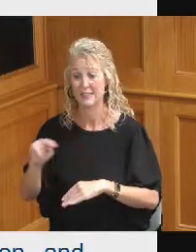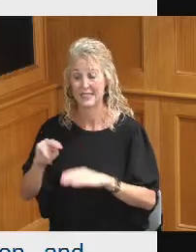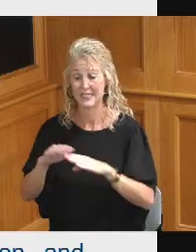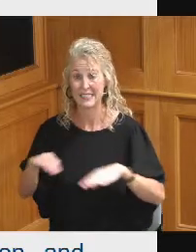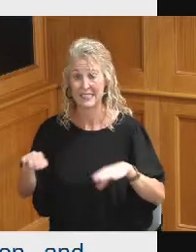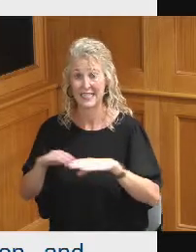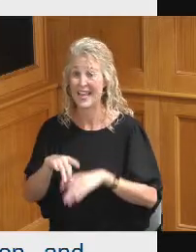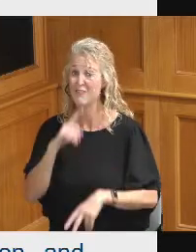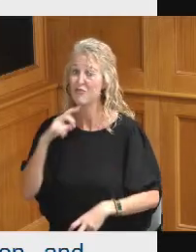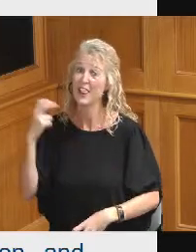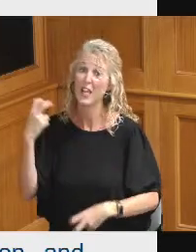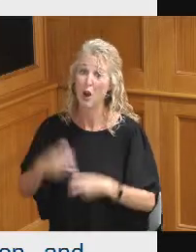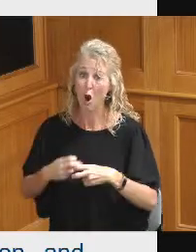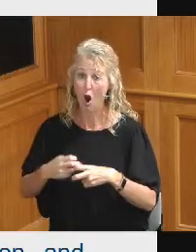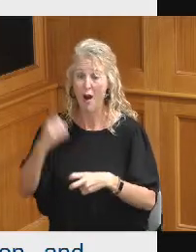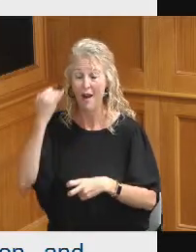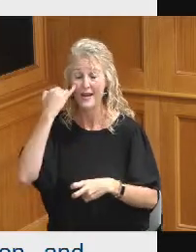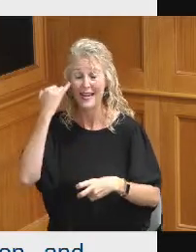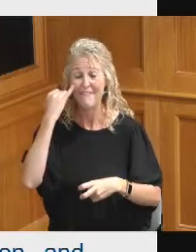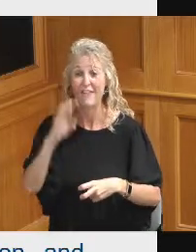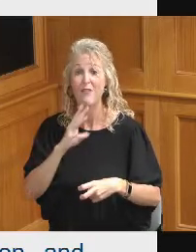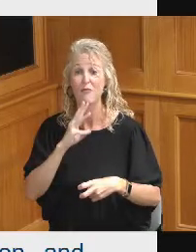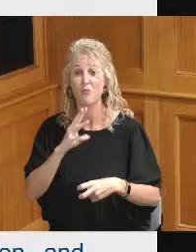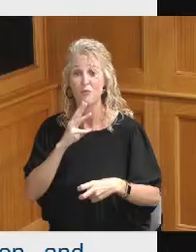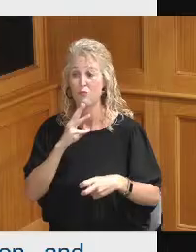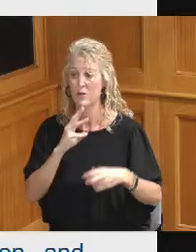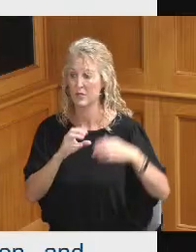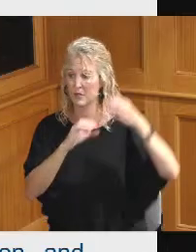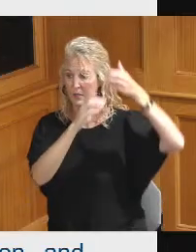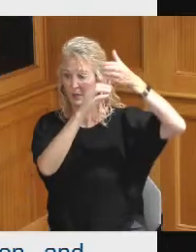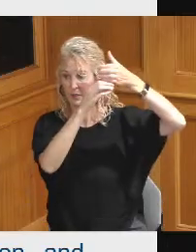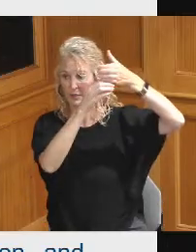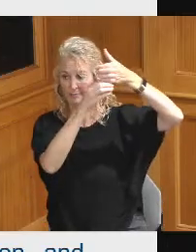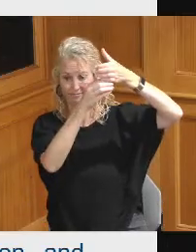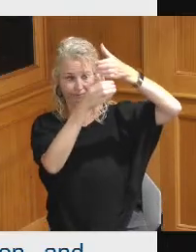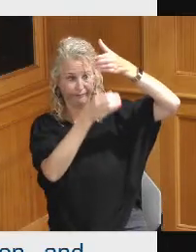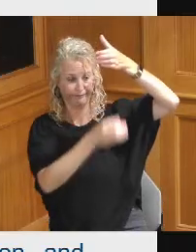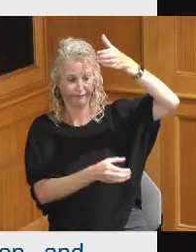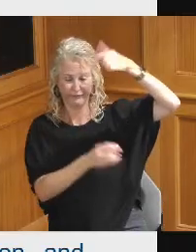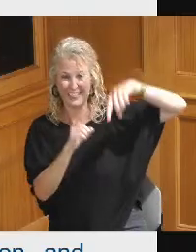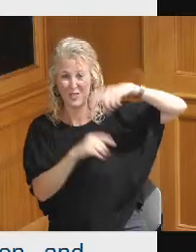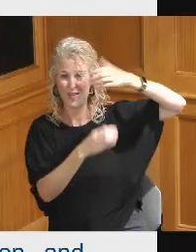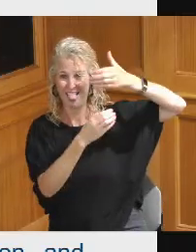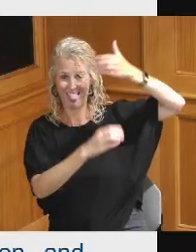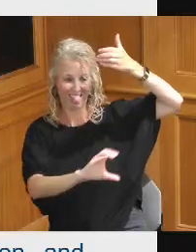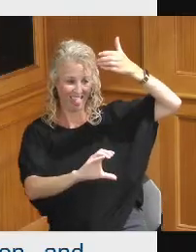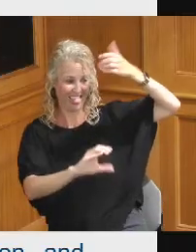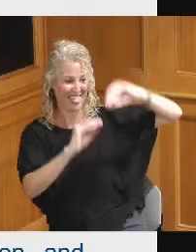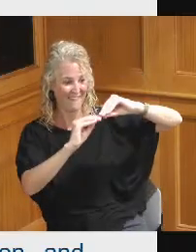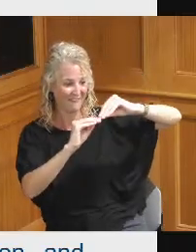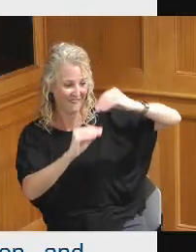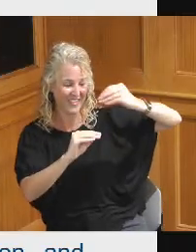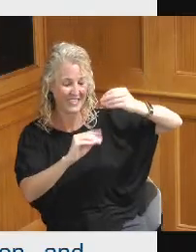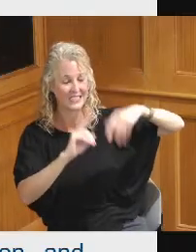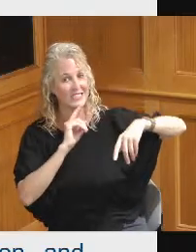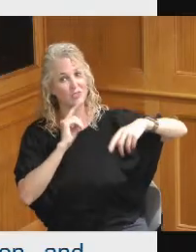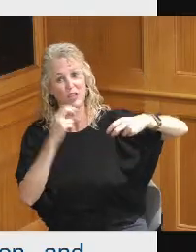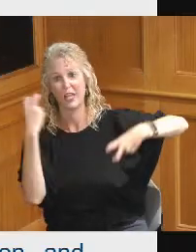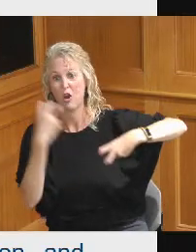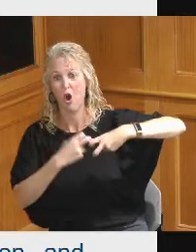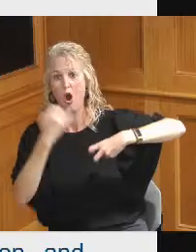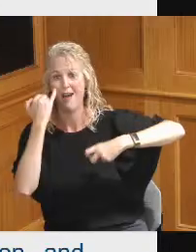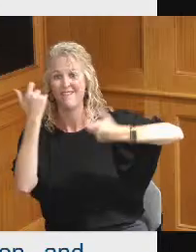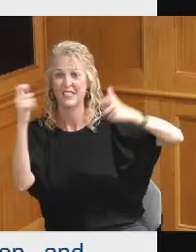difficult to disconnect a downspout and manage it separately. You can do it, there's just a lot of, it's actually in